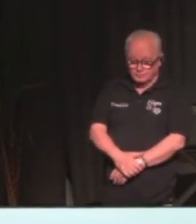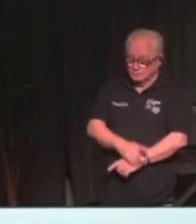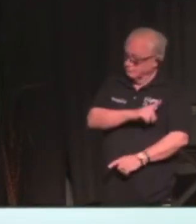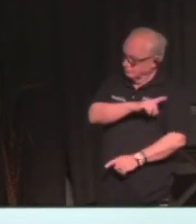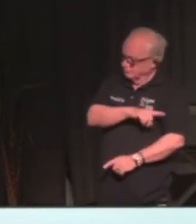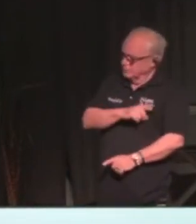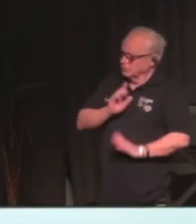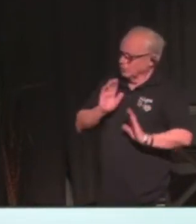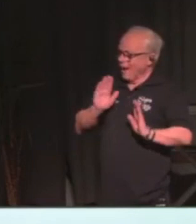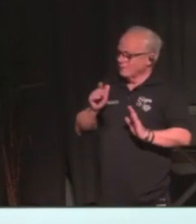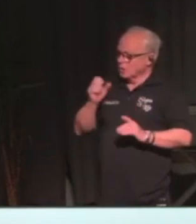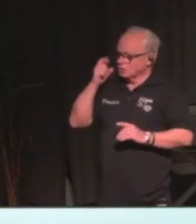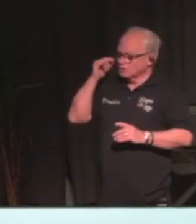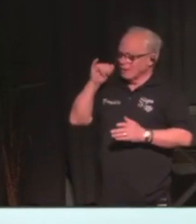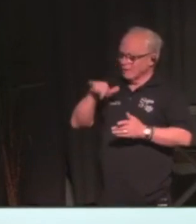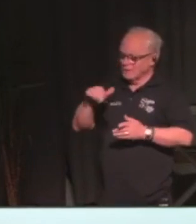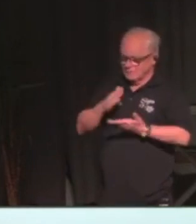And so grasp this.